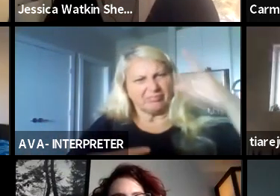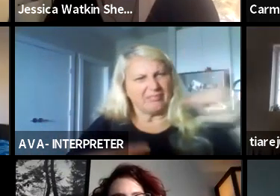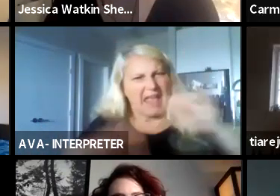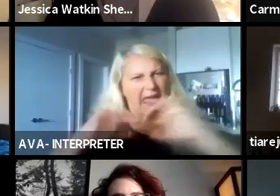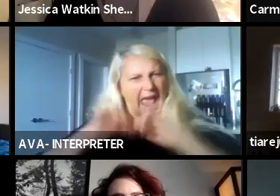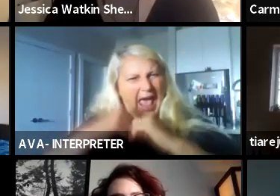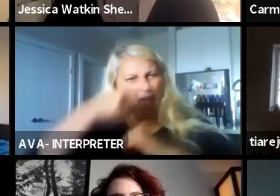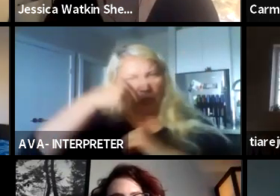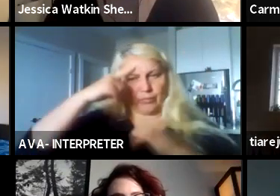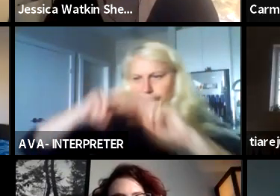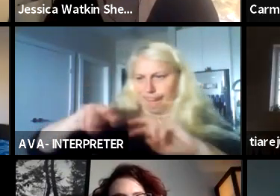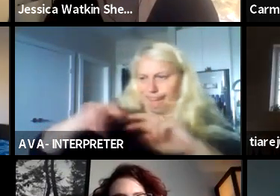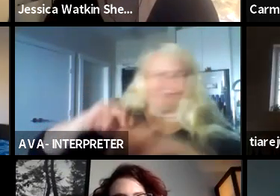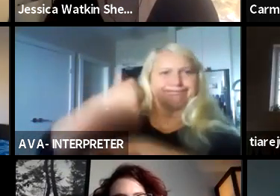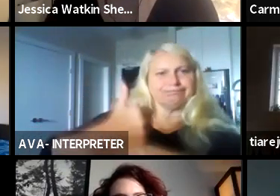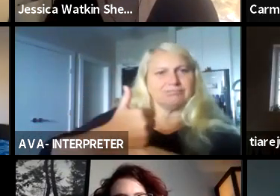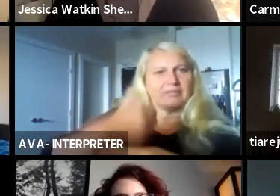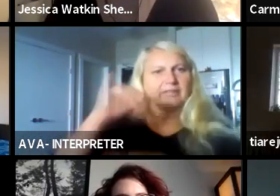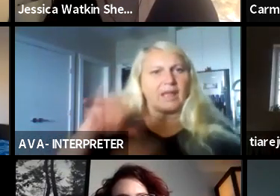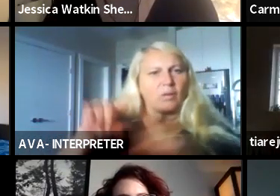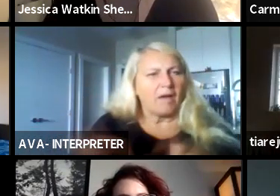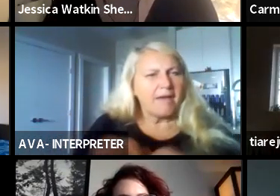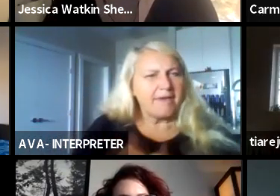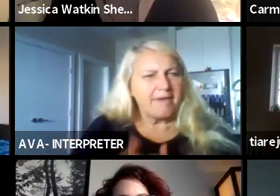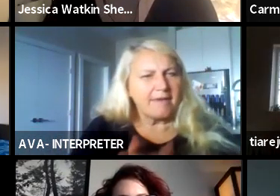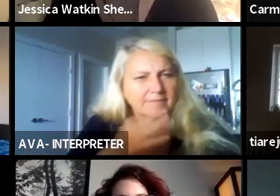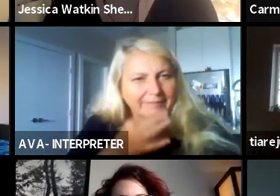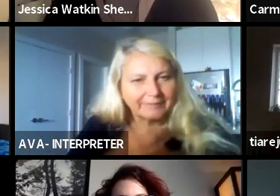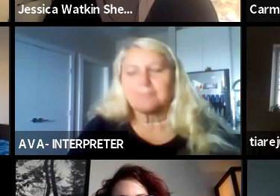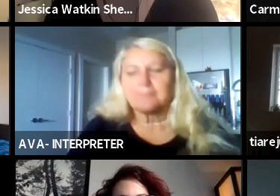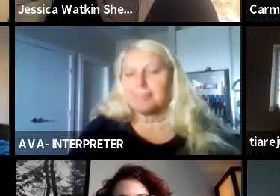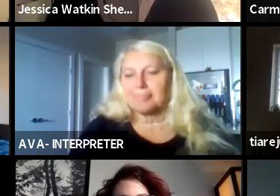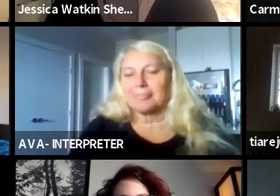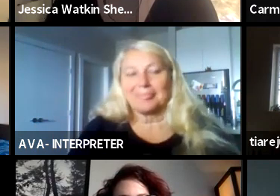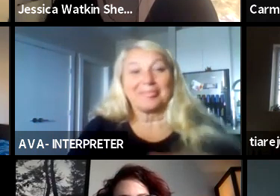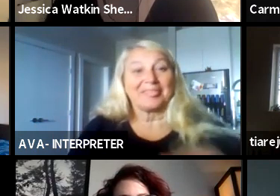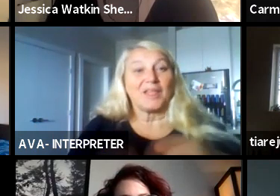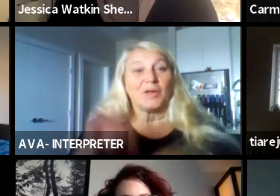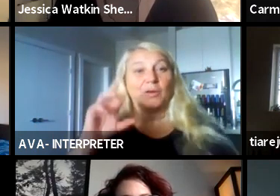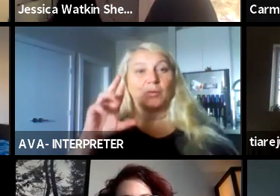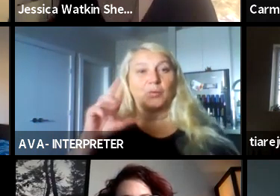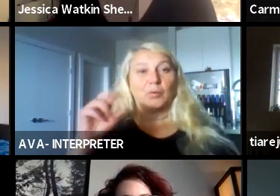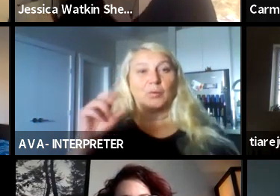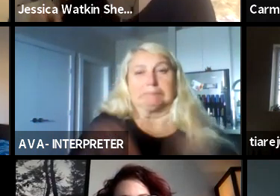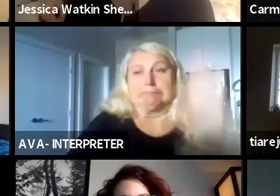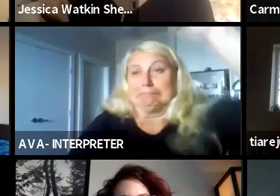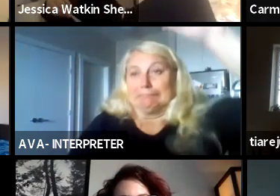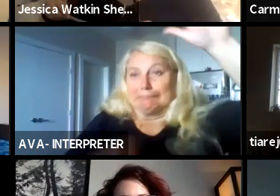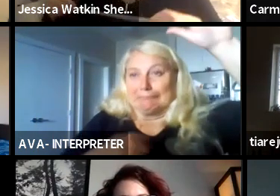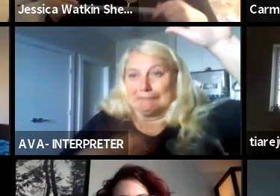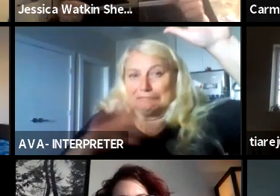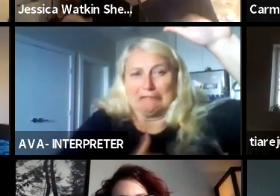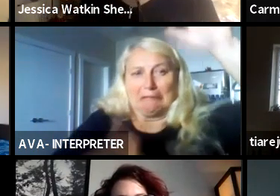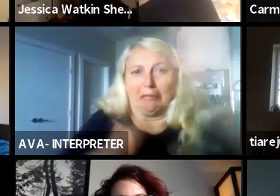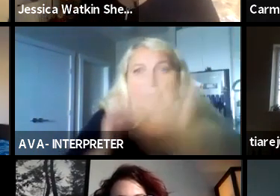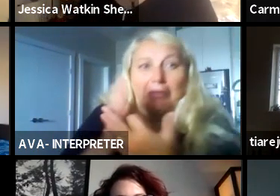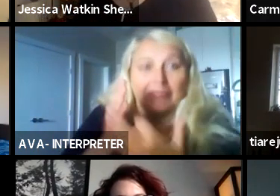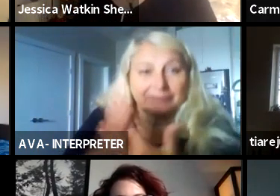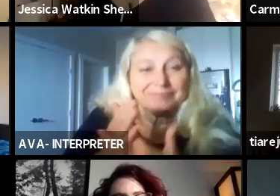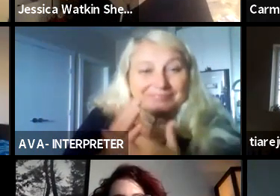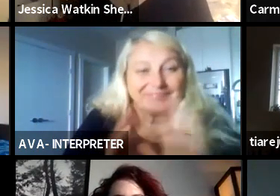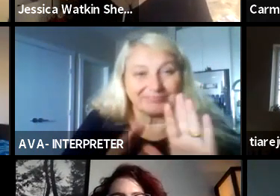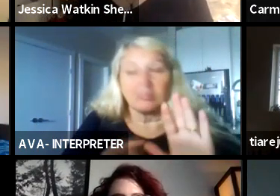This is Rue again. Sorry to keep interrupting. I just want to name that these are the exact same questions that we